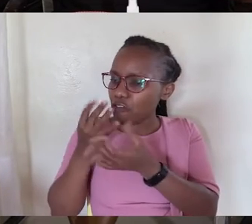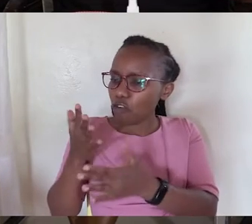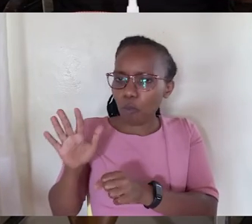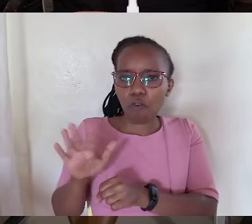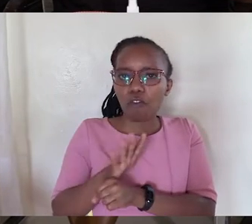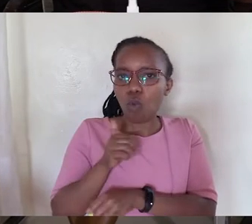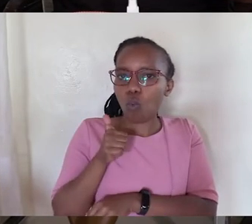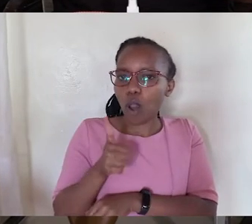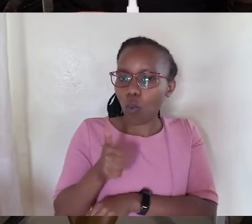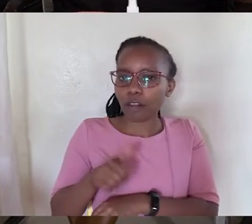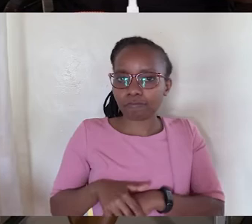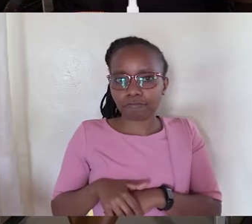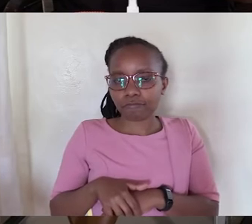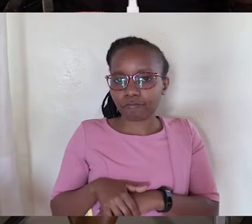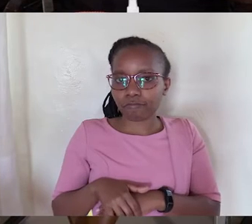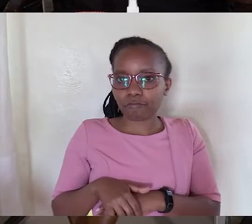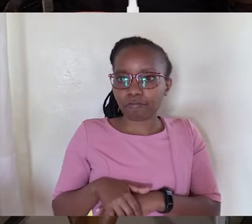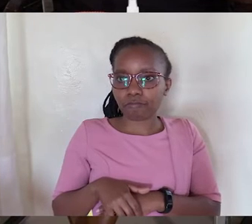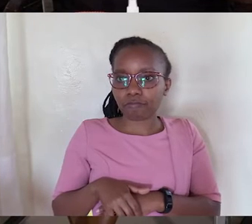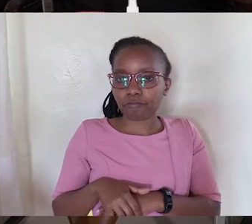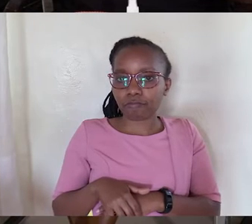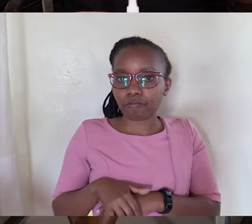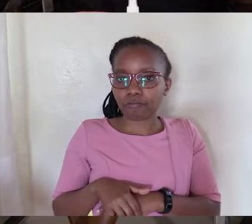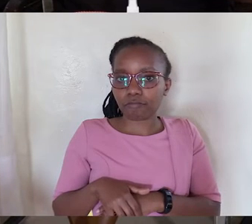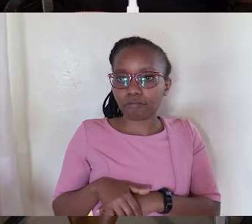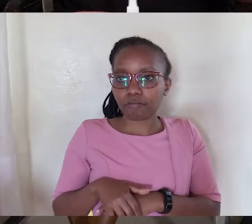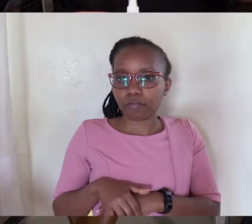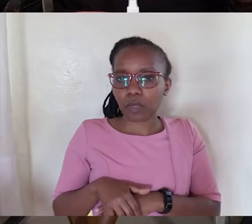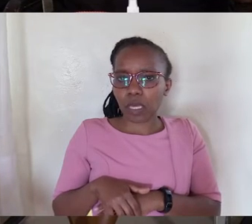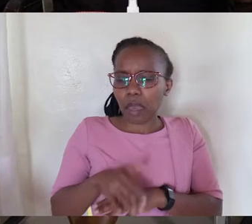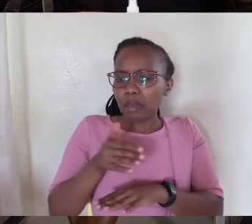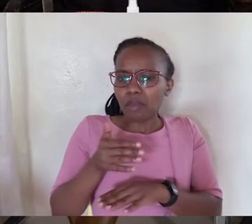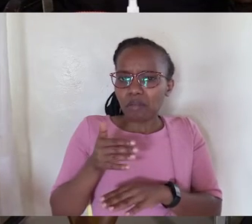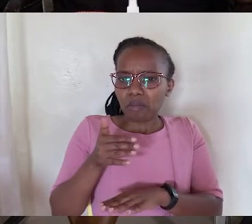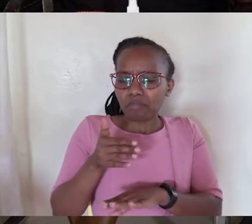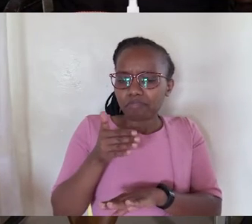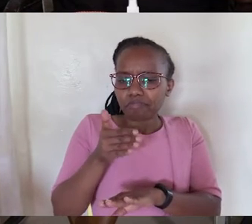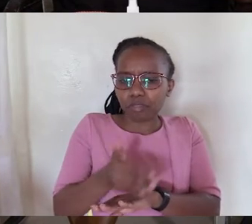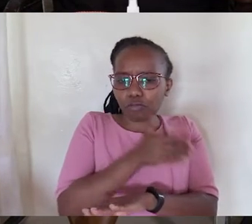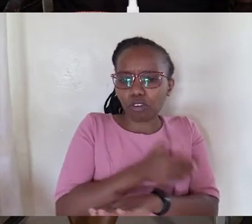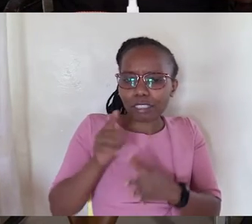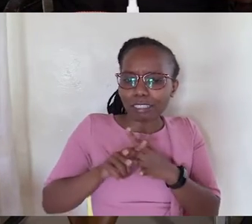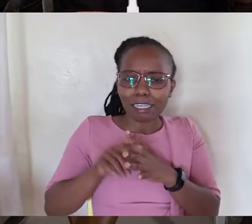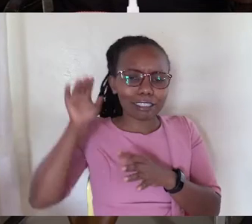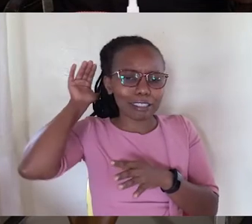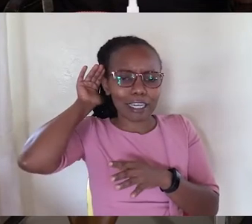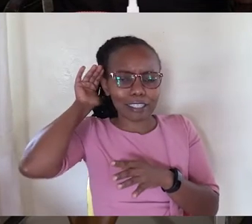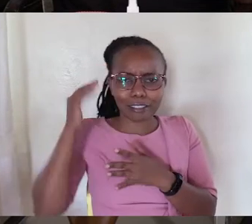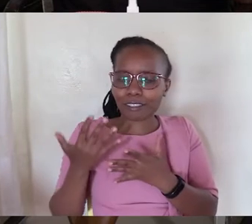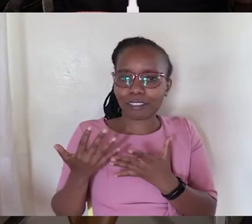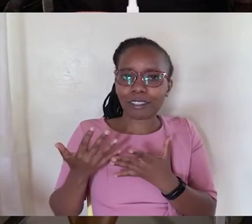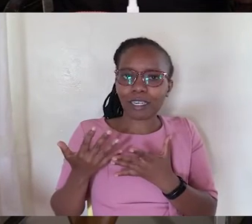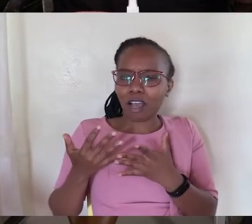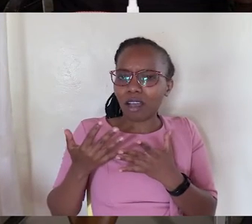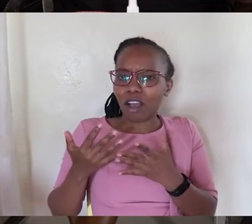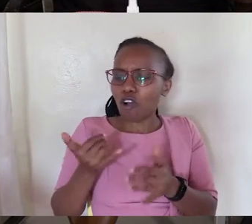early enough before you are corrupted with different ideas. Election is just your right to